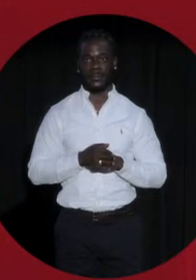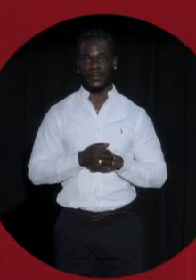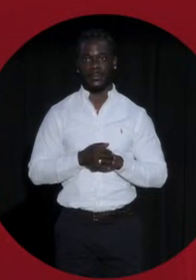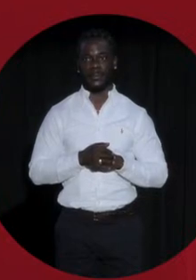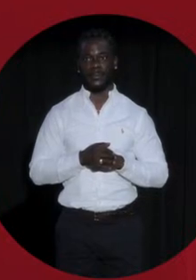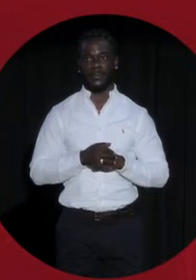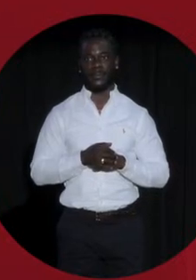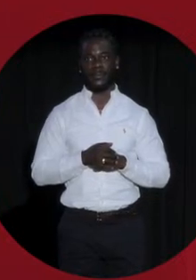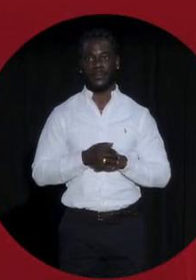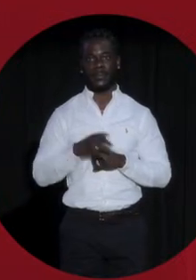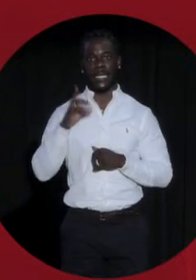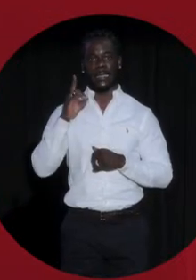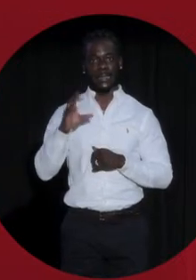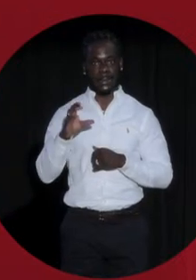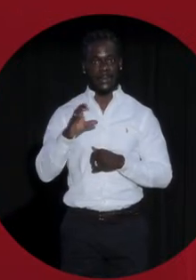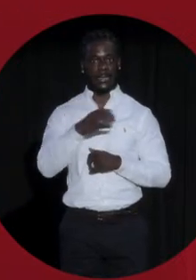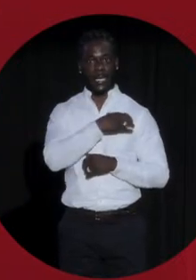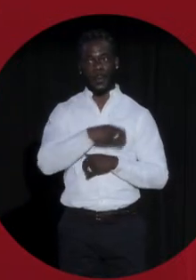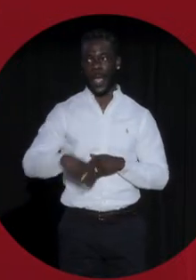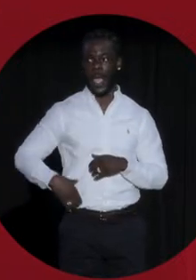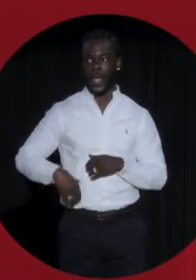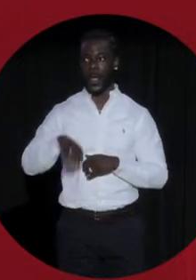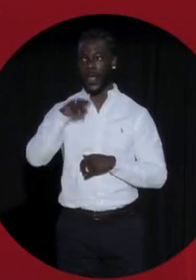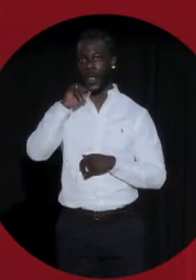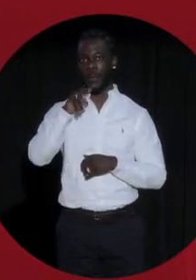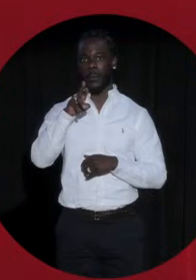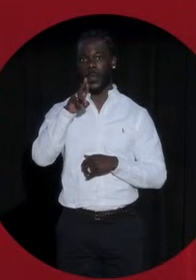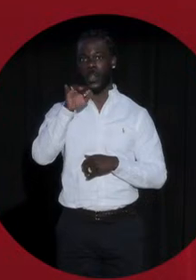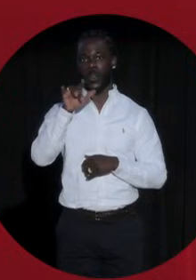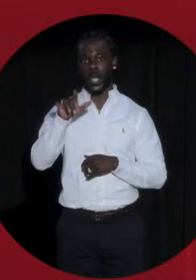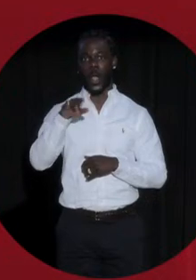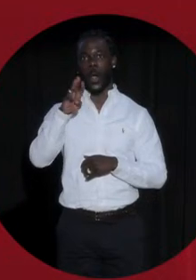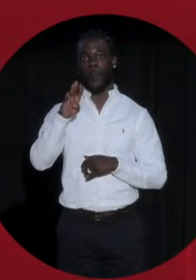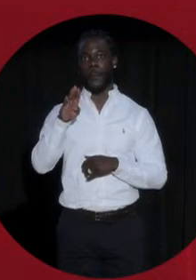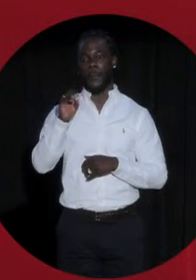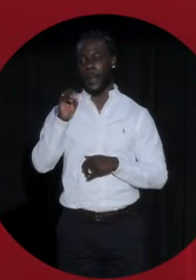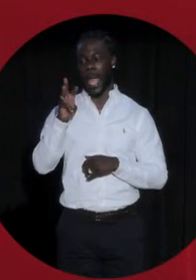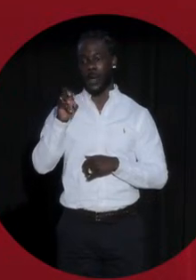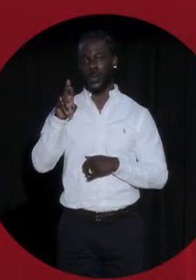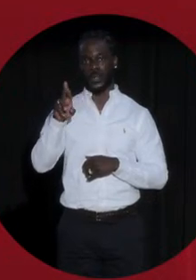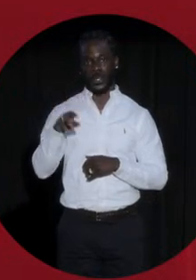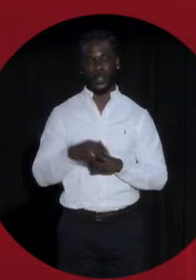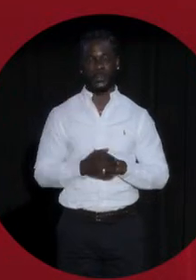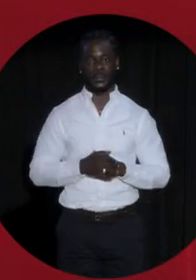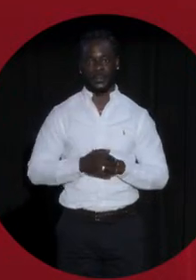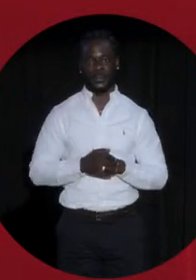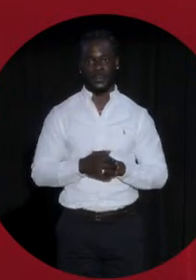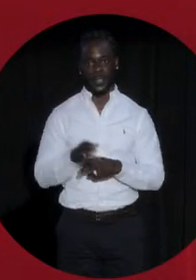District of Columbia Mayor Muriel Bowser, the Honorable Muriel Bowser.